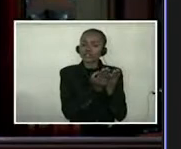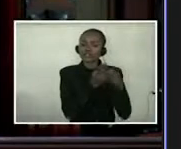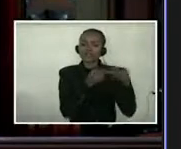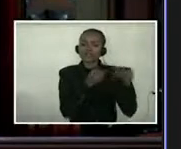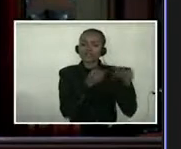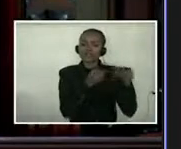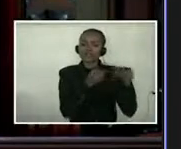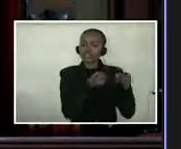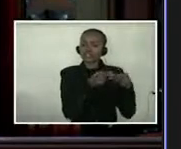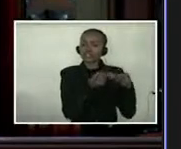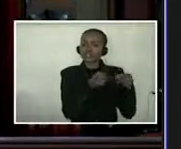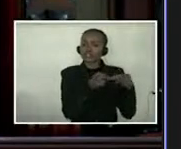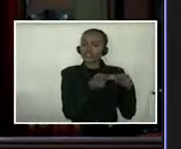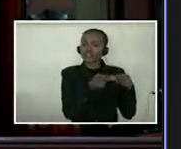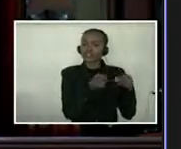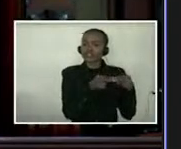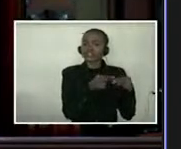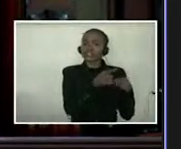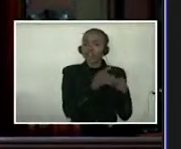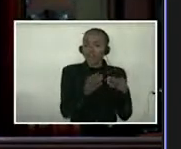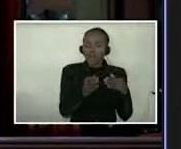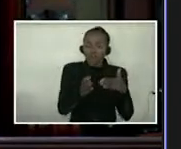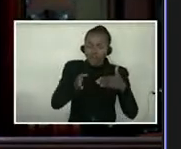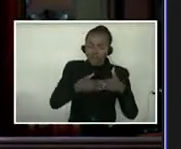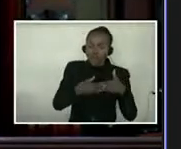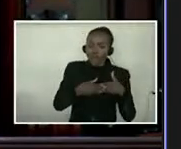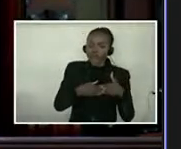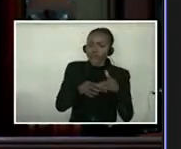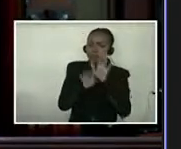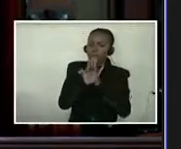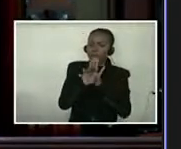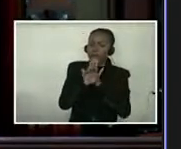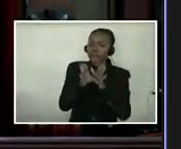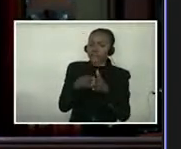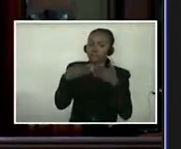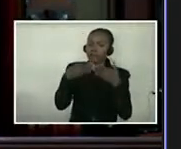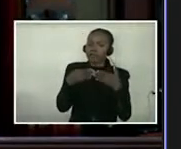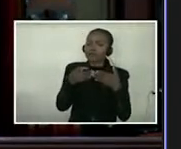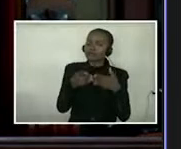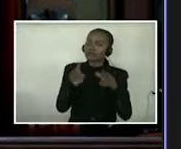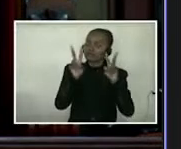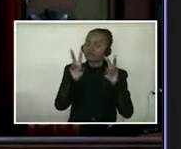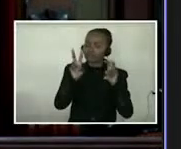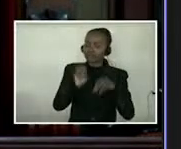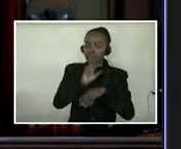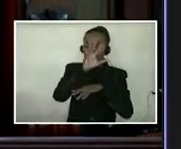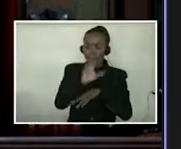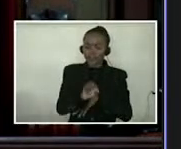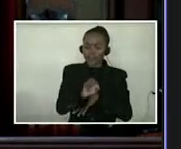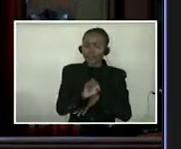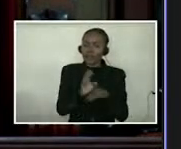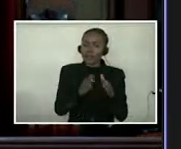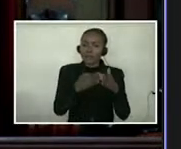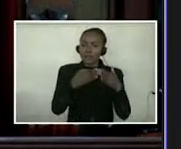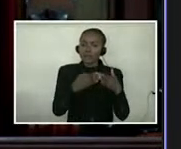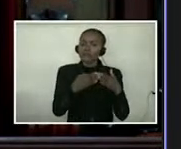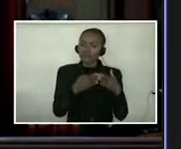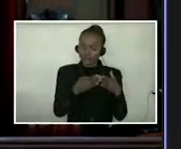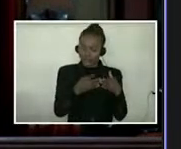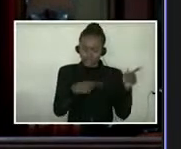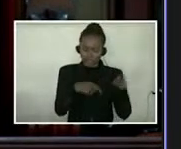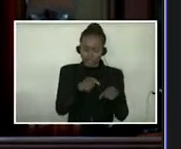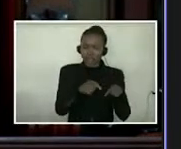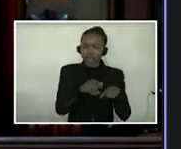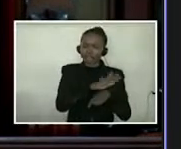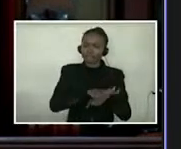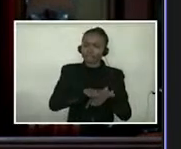gross market book distribution which is called by south african book selling industry and it's not necessarily used internationally this definition